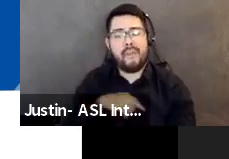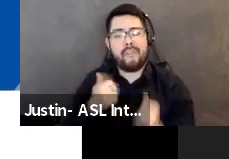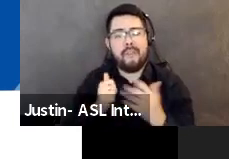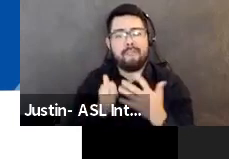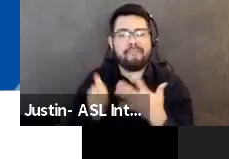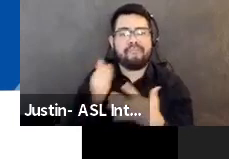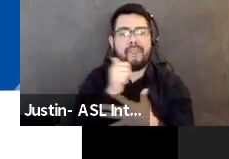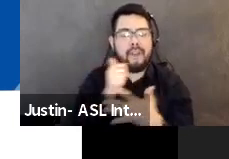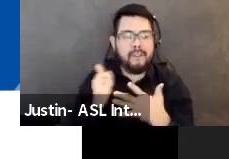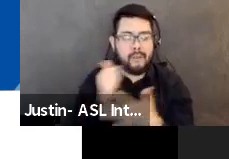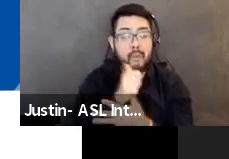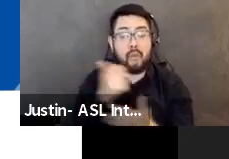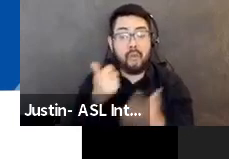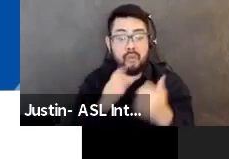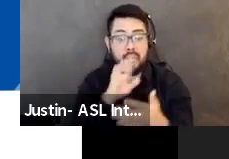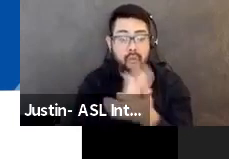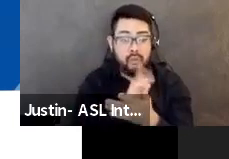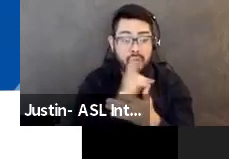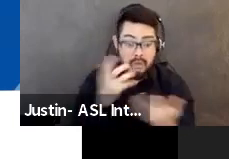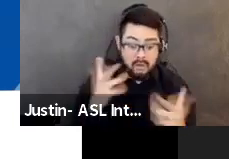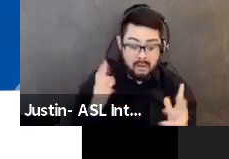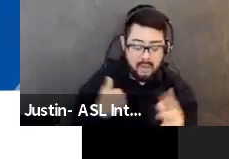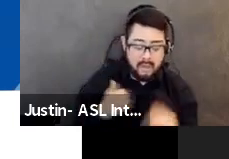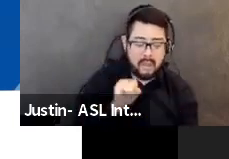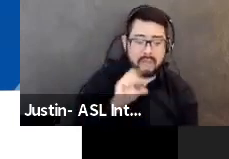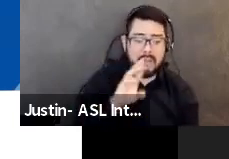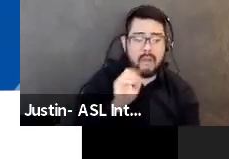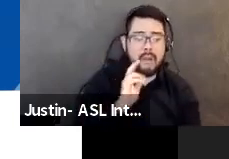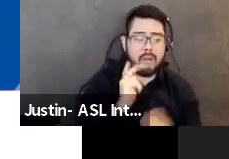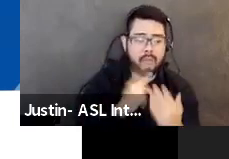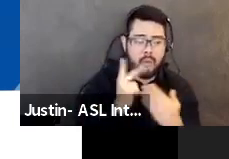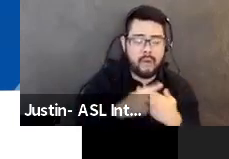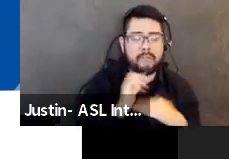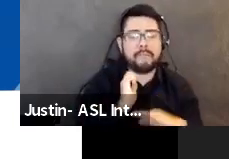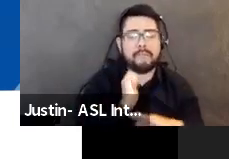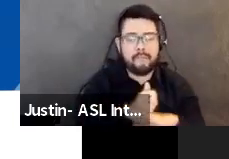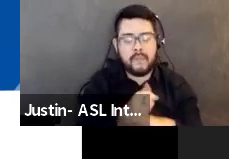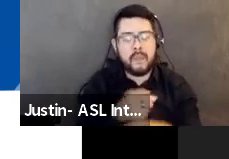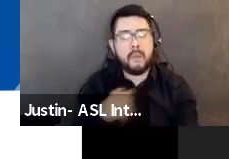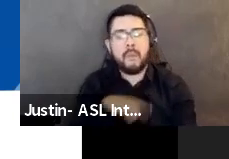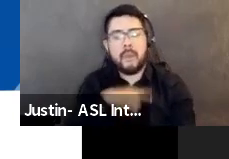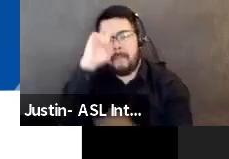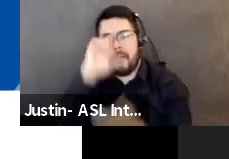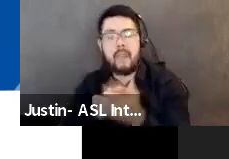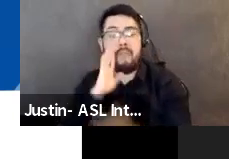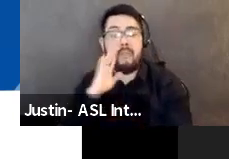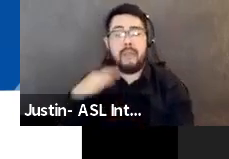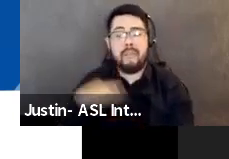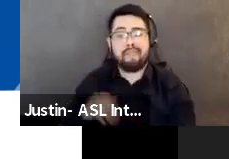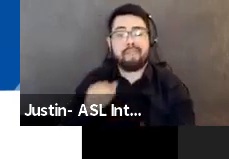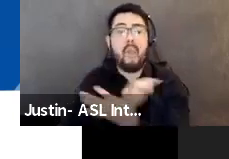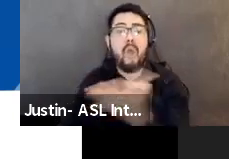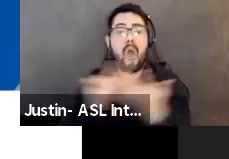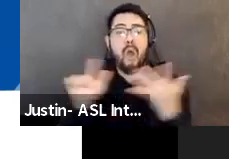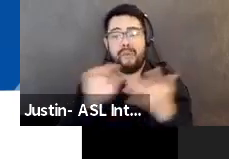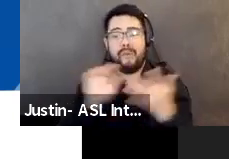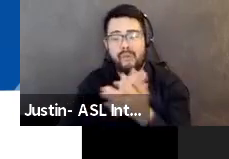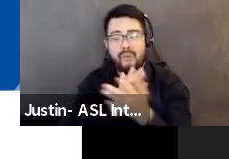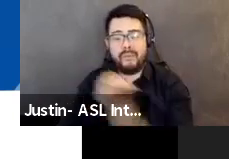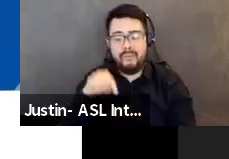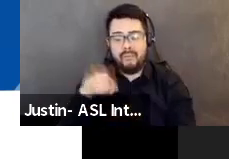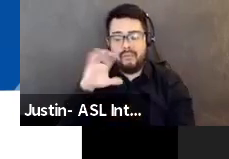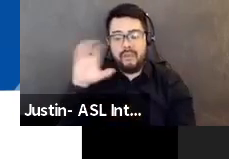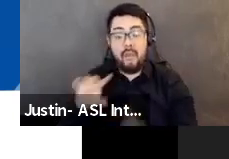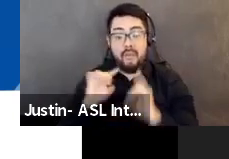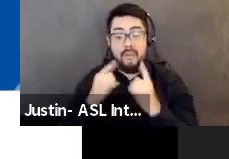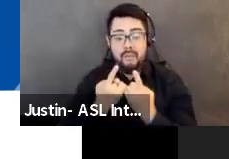those schools that have sros this is something that we believe will be beneficial to all schools in the district um